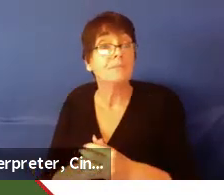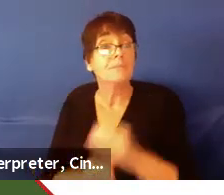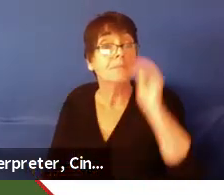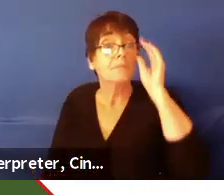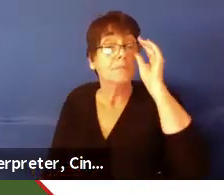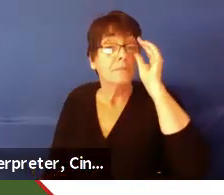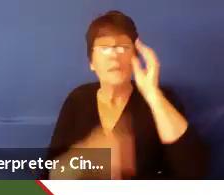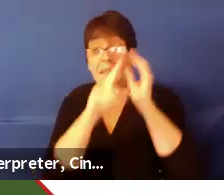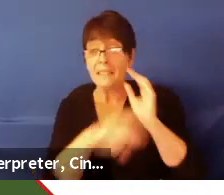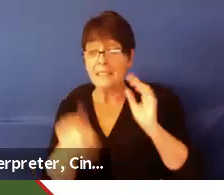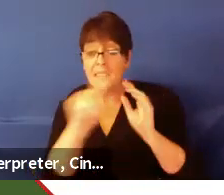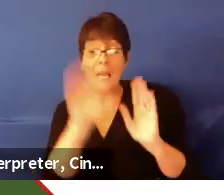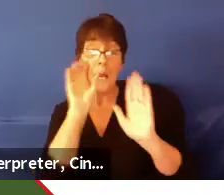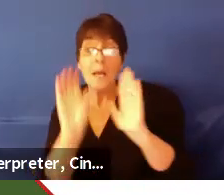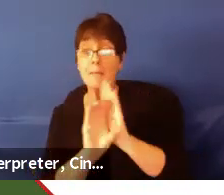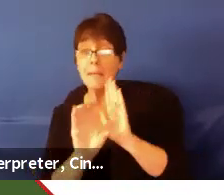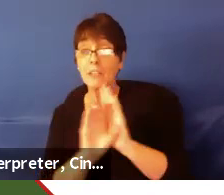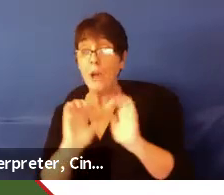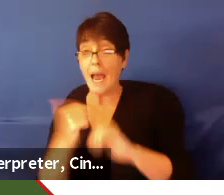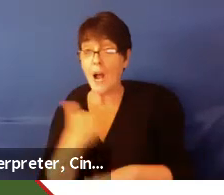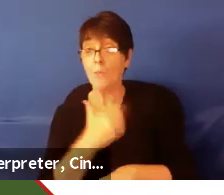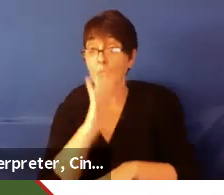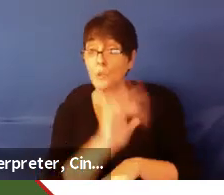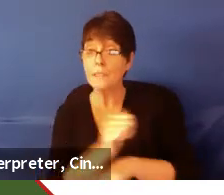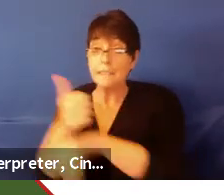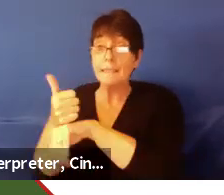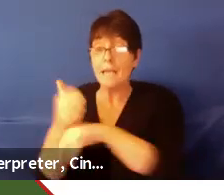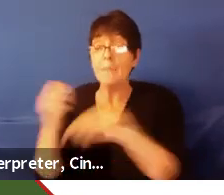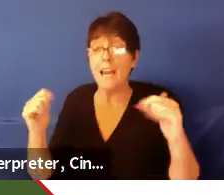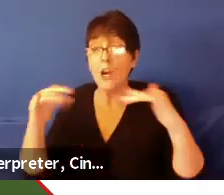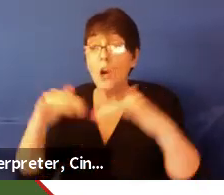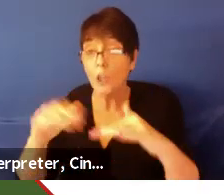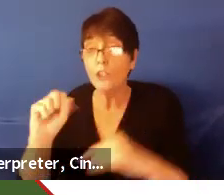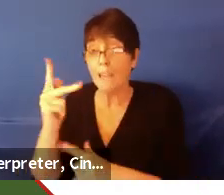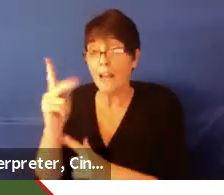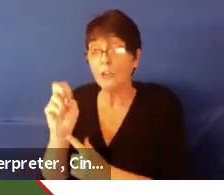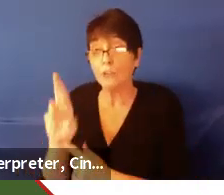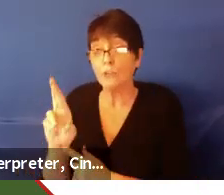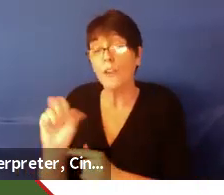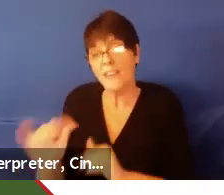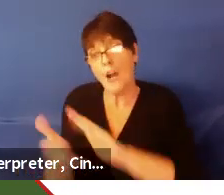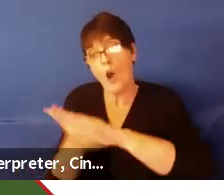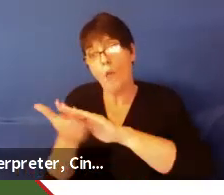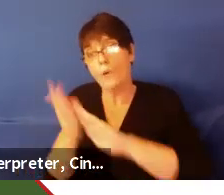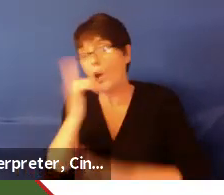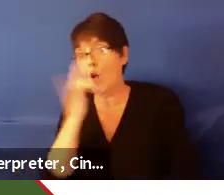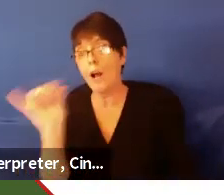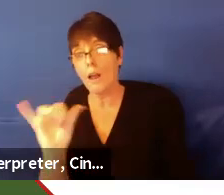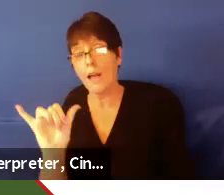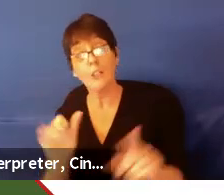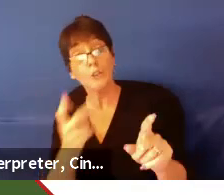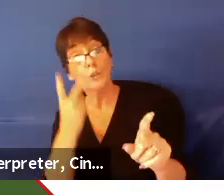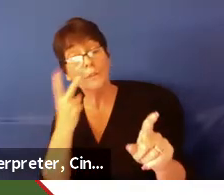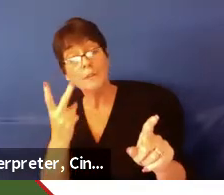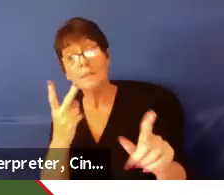So this is a picture of how we would set up a congregate sheltering operation. As you can see, the